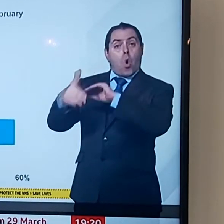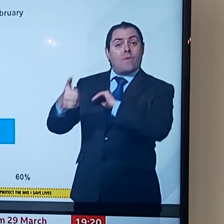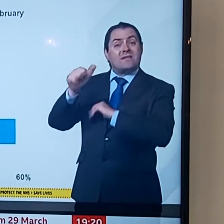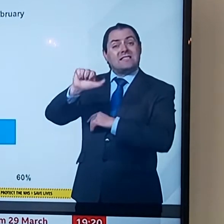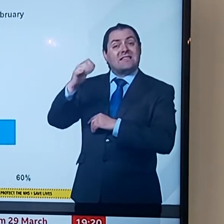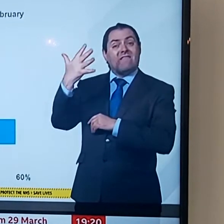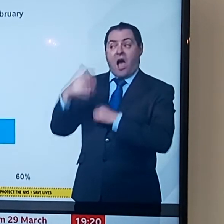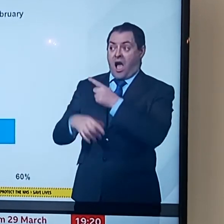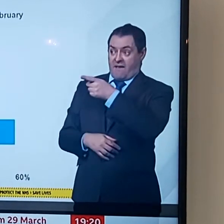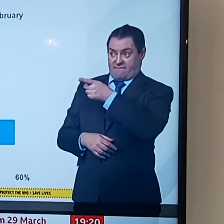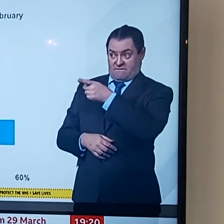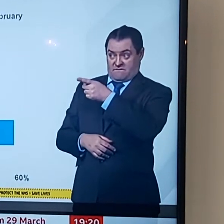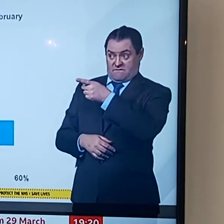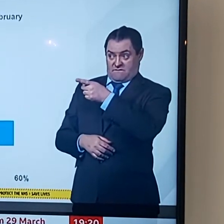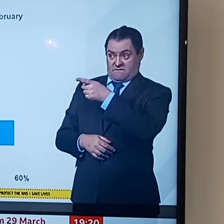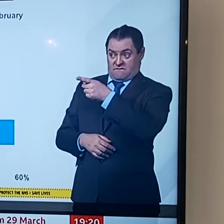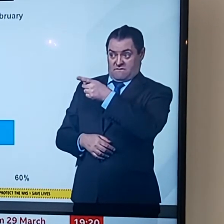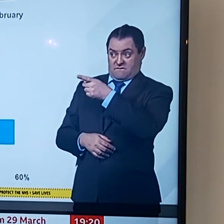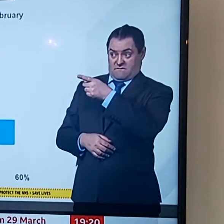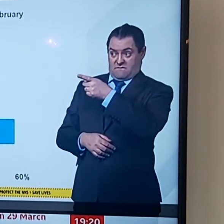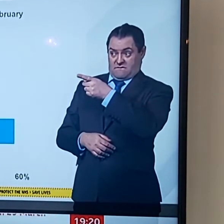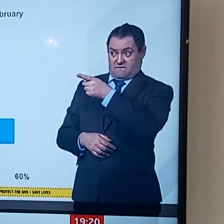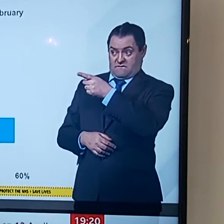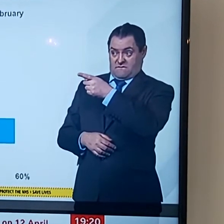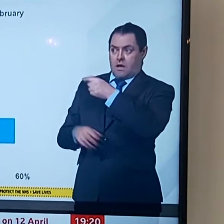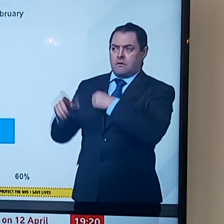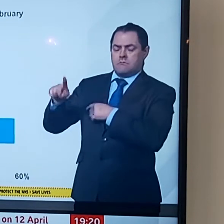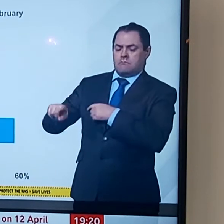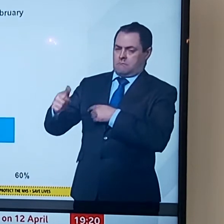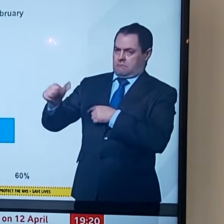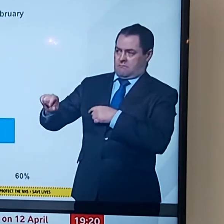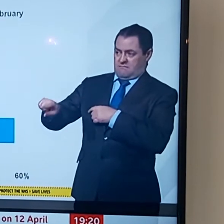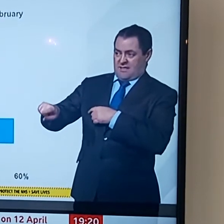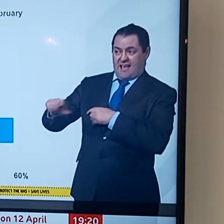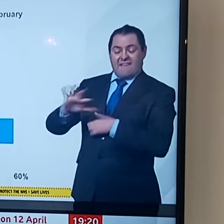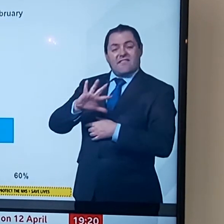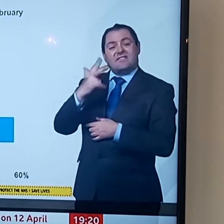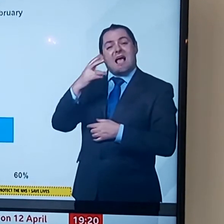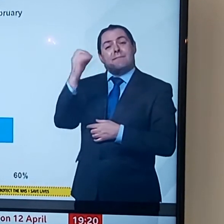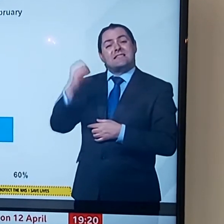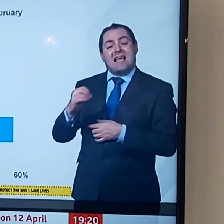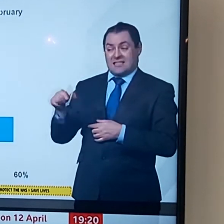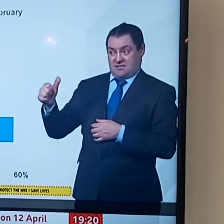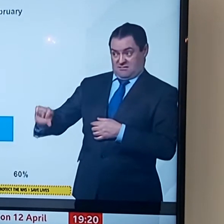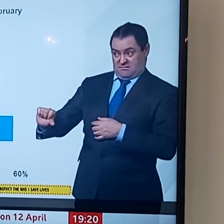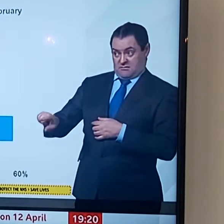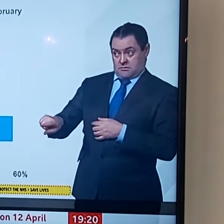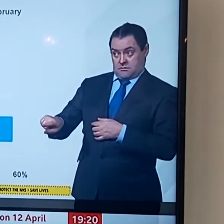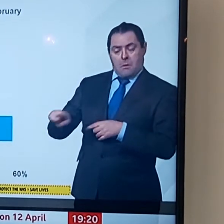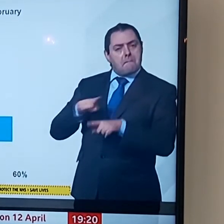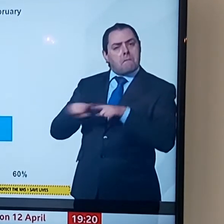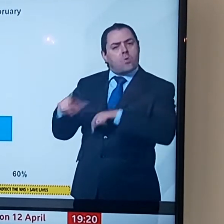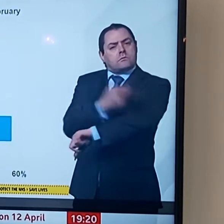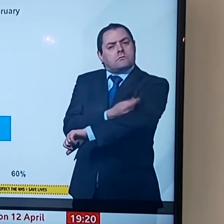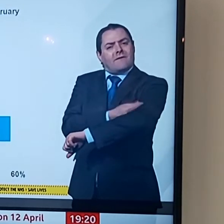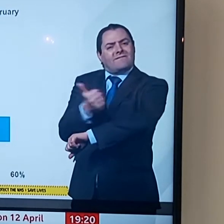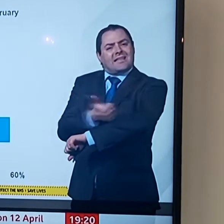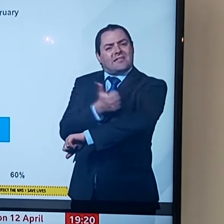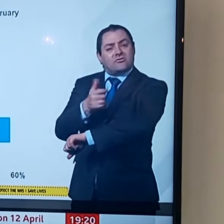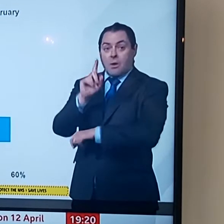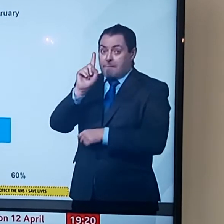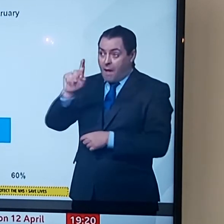majority of whom have now been vaccinated, make up 58% of those people, but people under 65 make up a